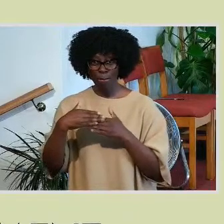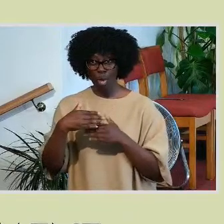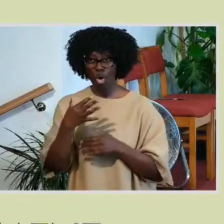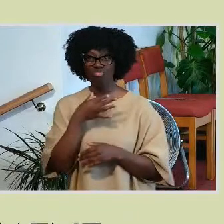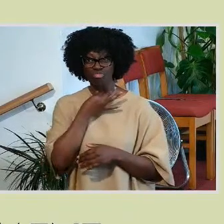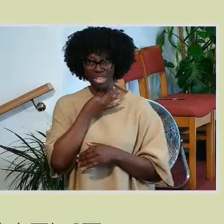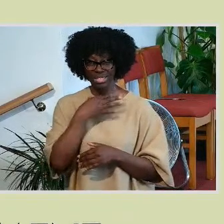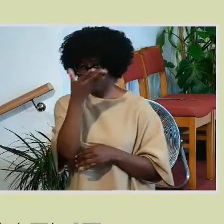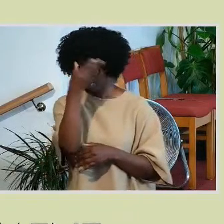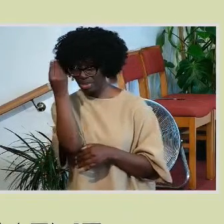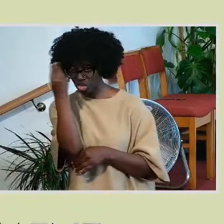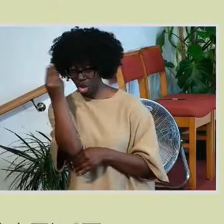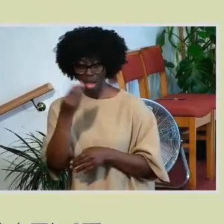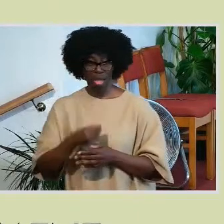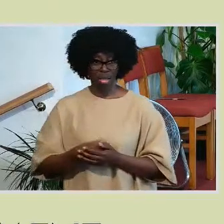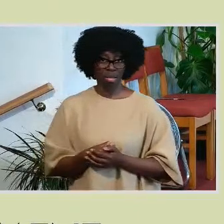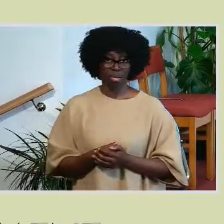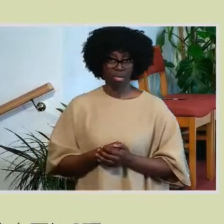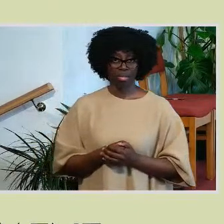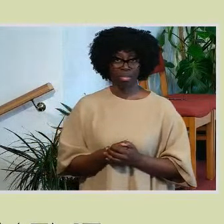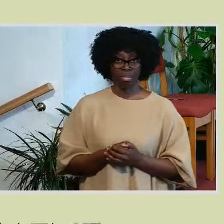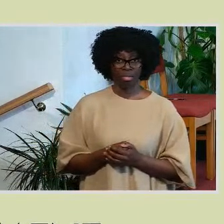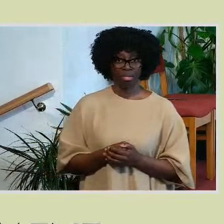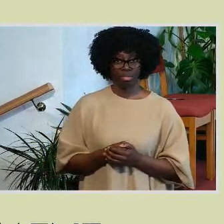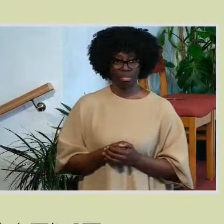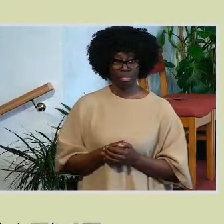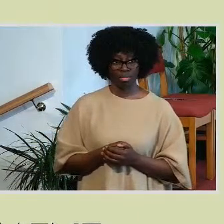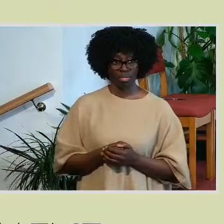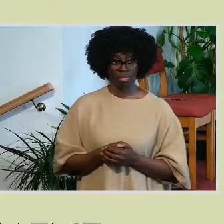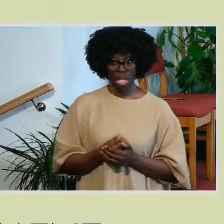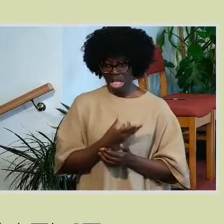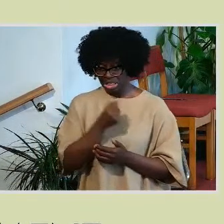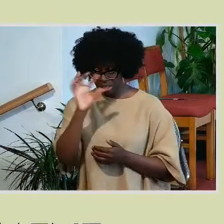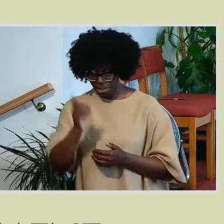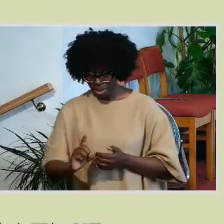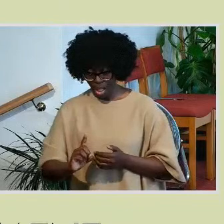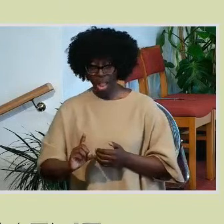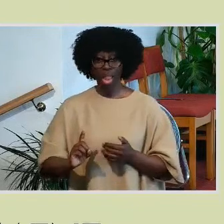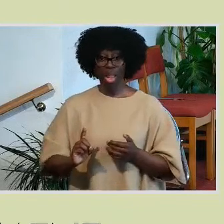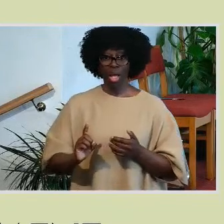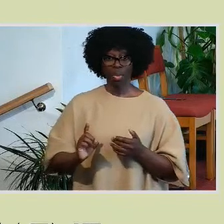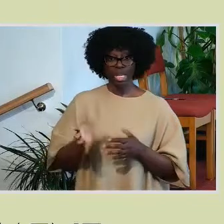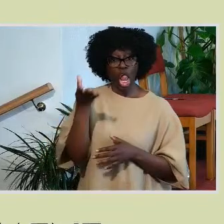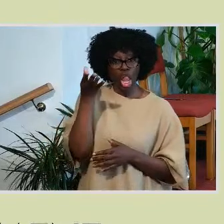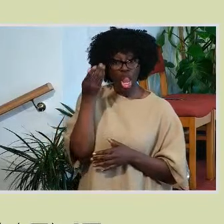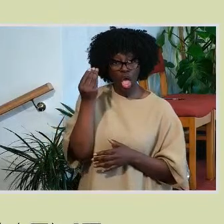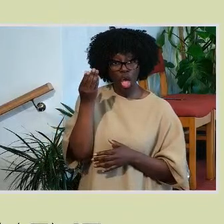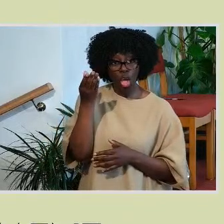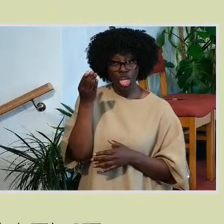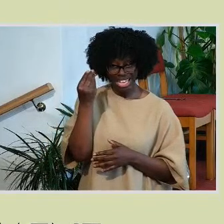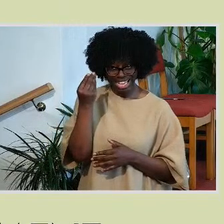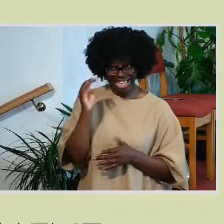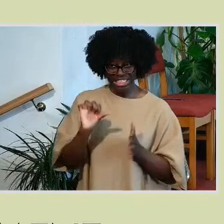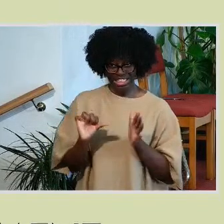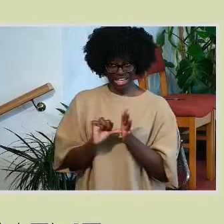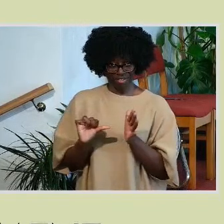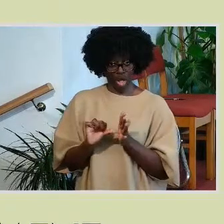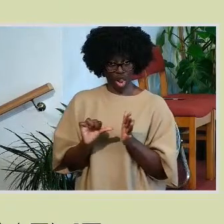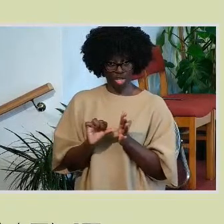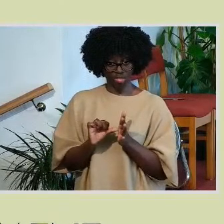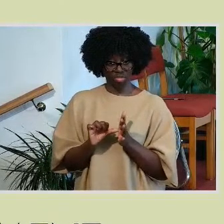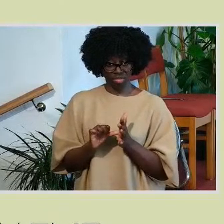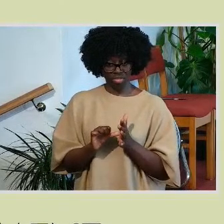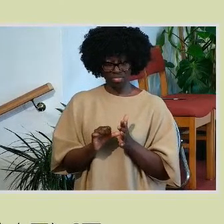this mild cognitive impairment that also increases your risk. People with learning disabilities, we're going to hear a little bit later on about